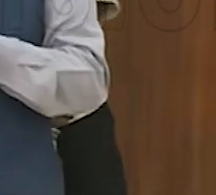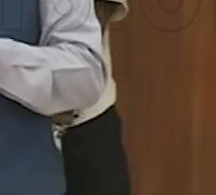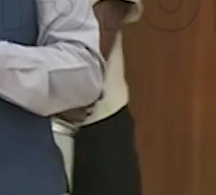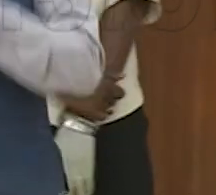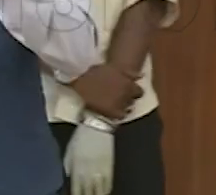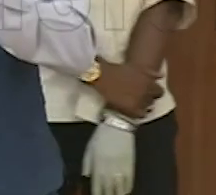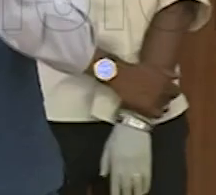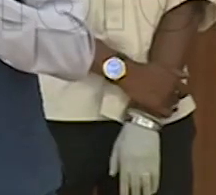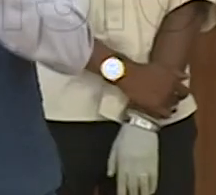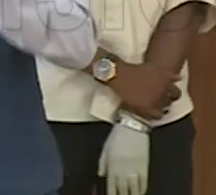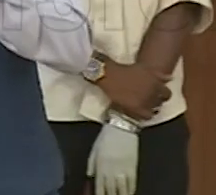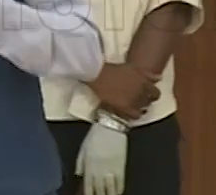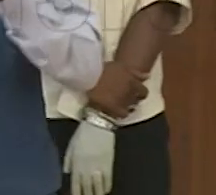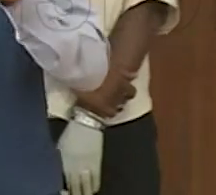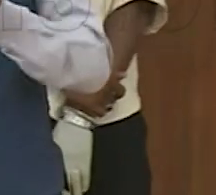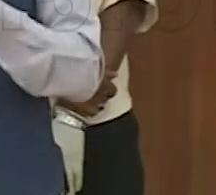if you just throw it around.